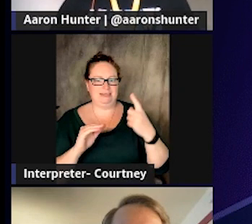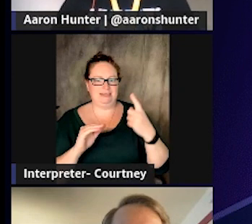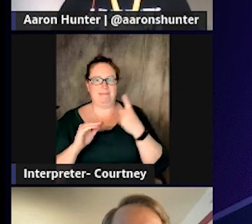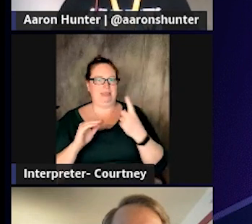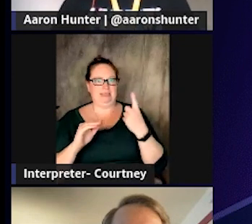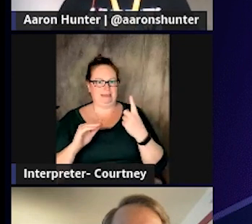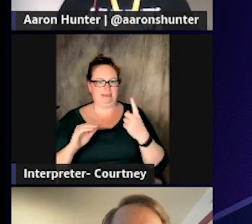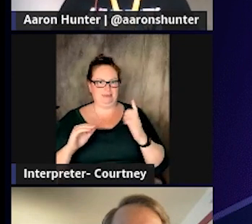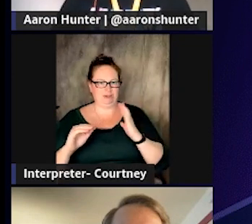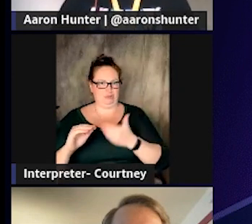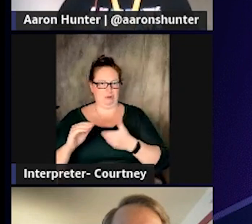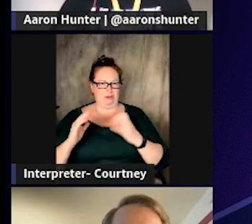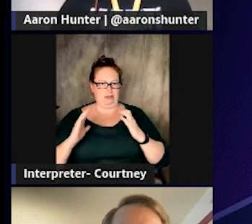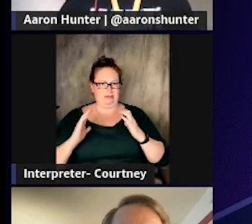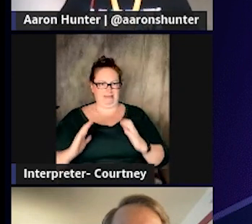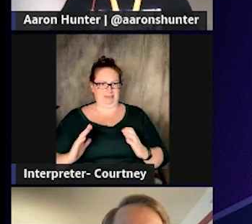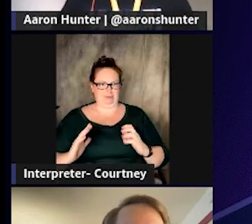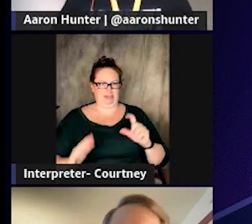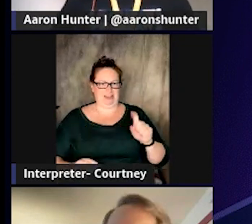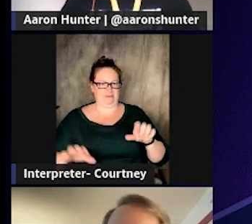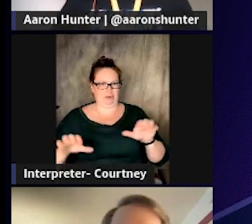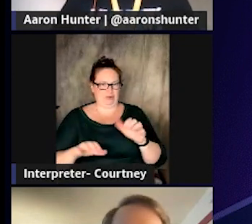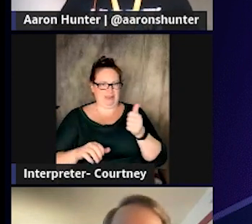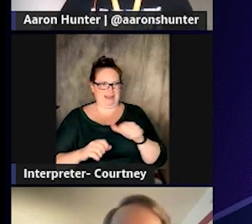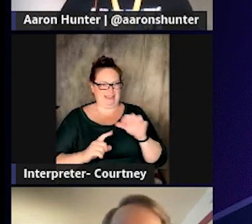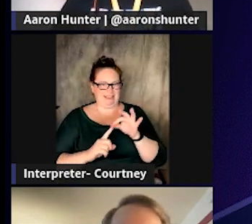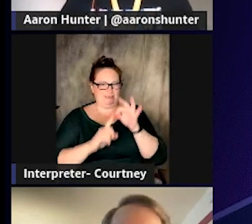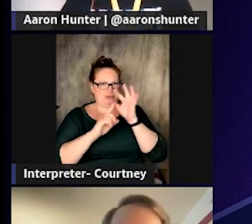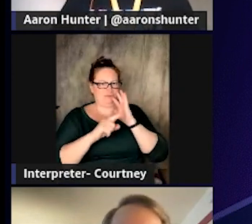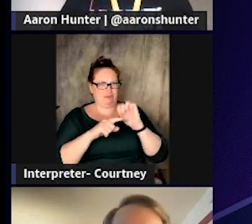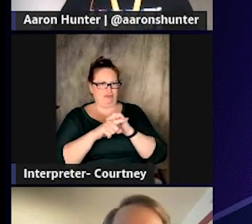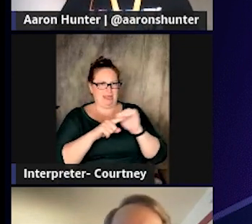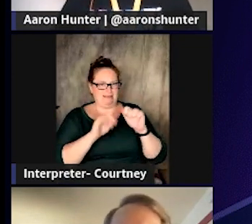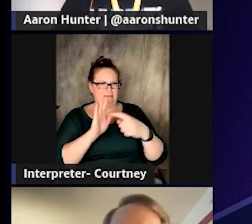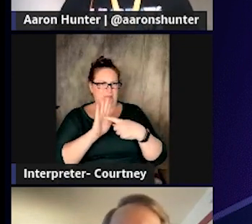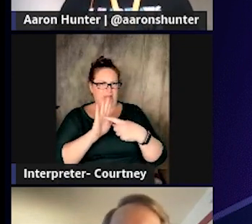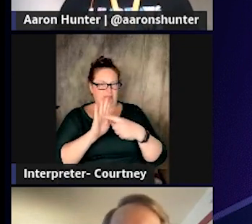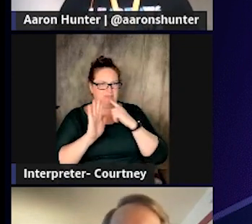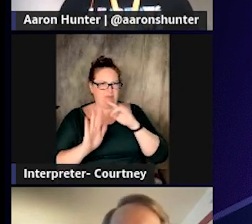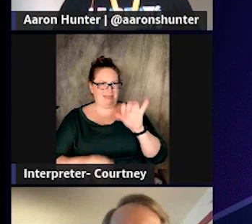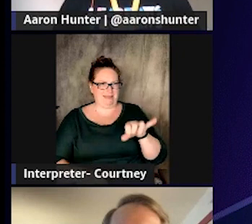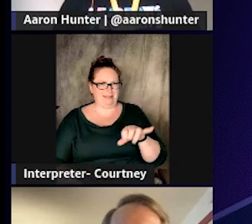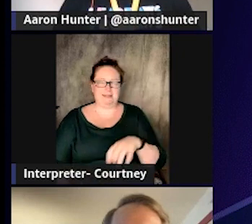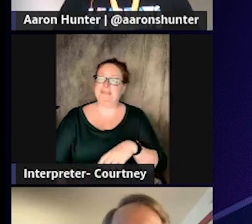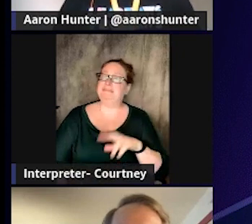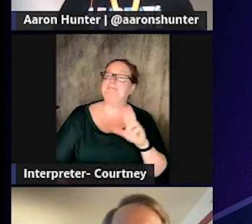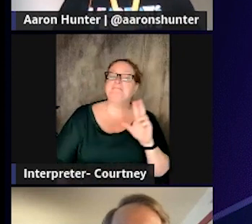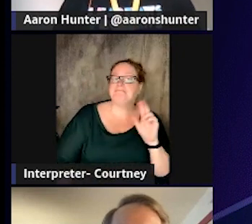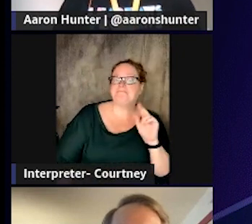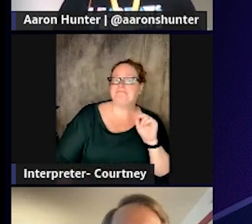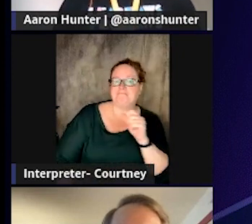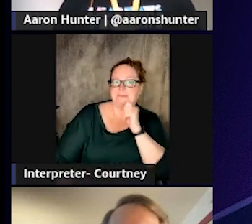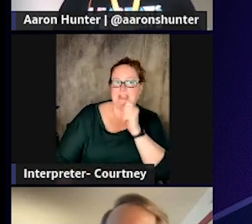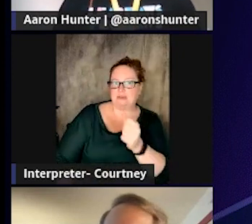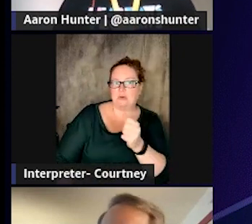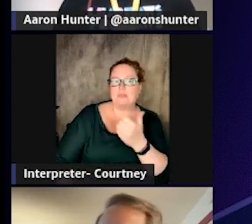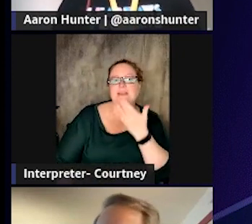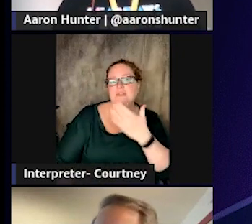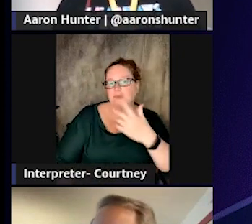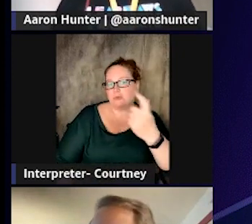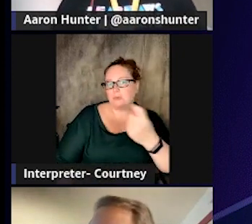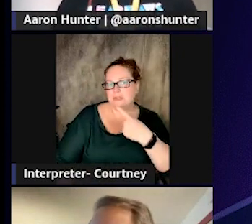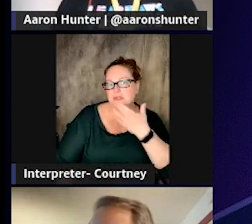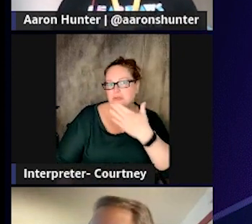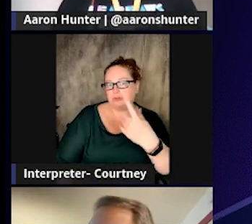our customers have to do anything special to train their models for this? No, they do not. Yeah, so that's a great question.